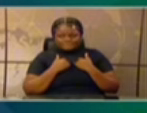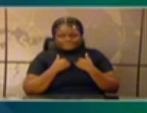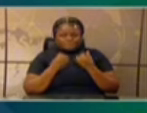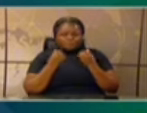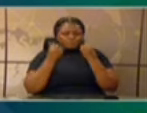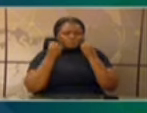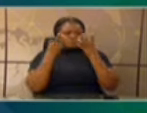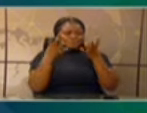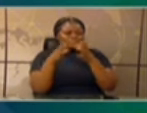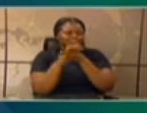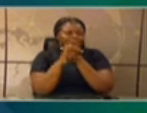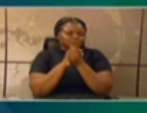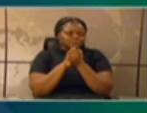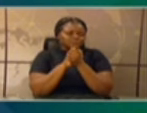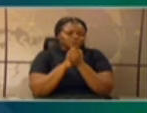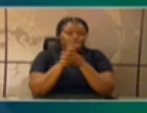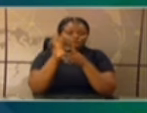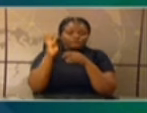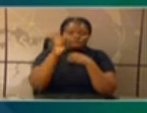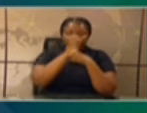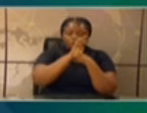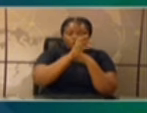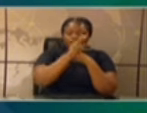262,300 miles, into bracket